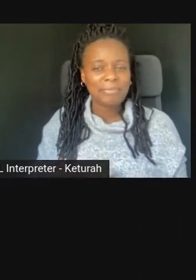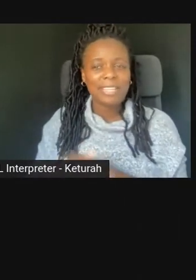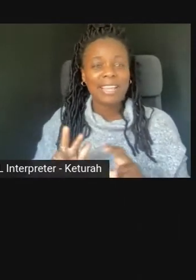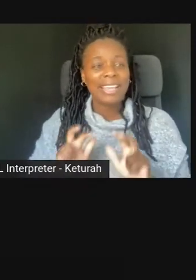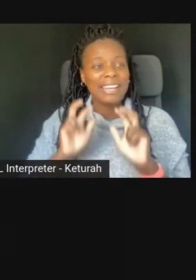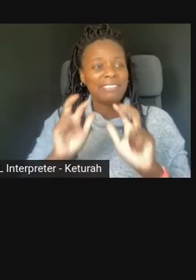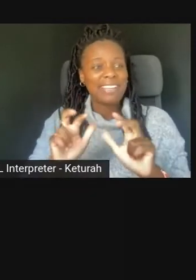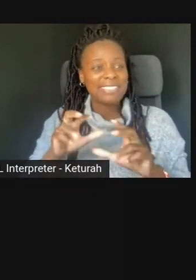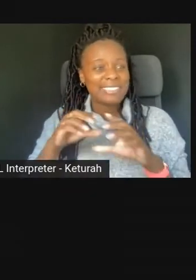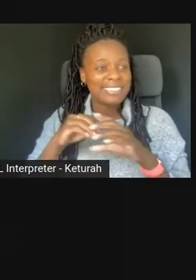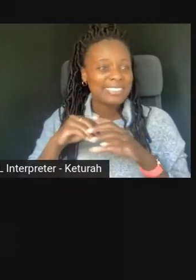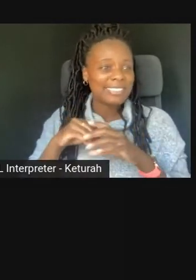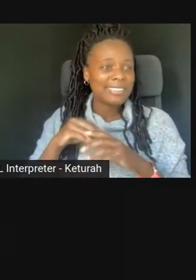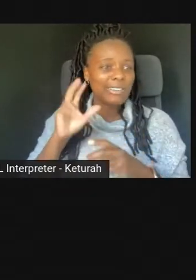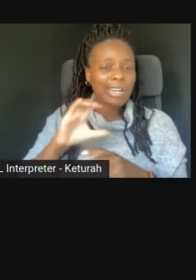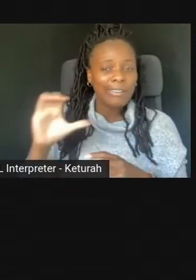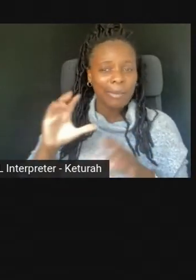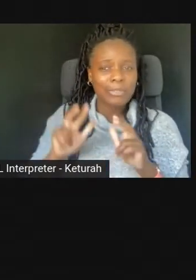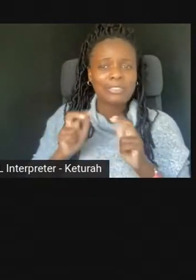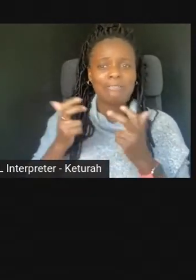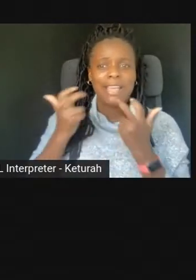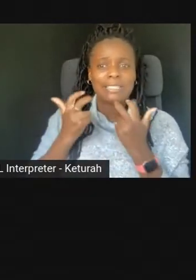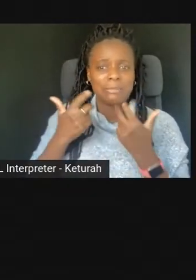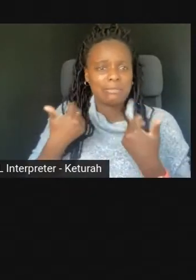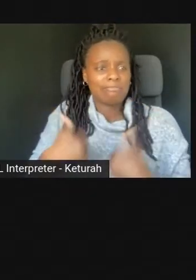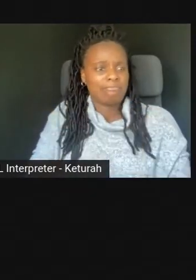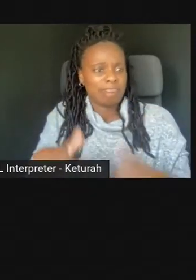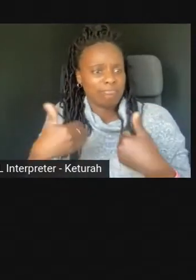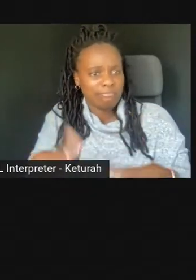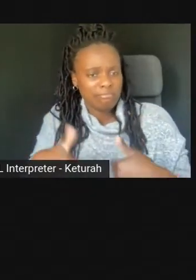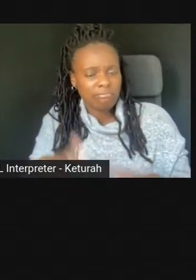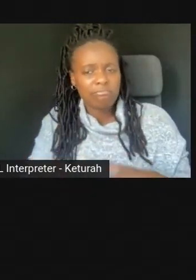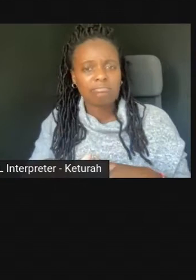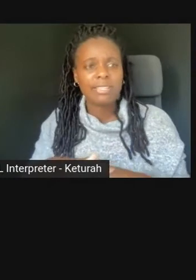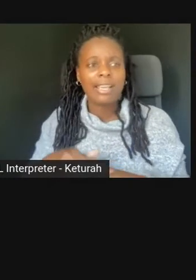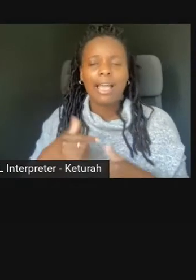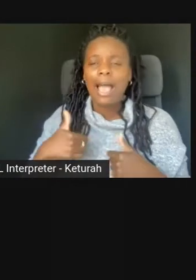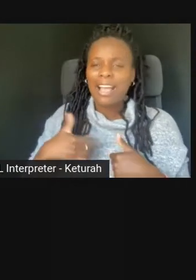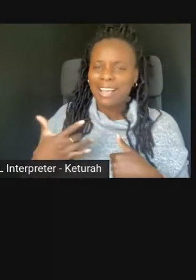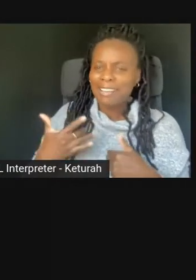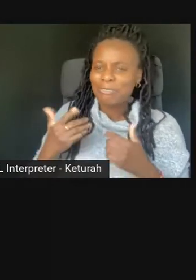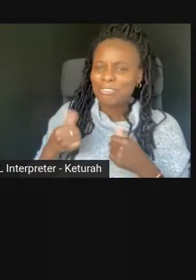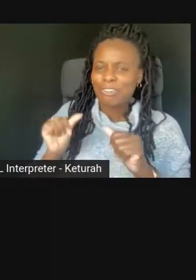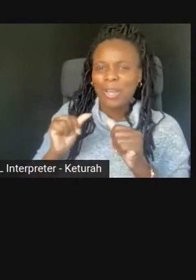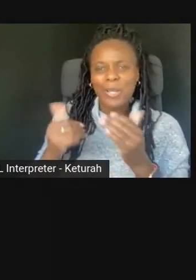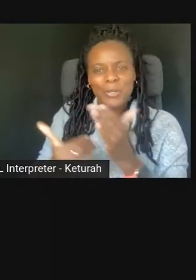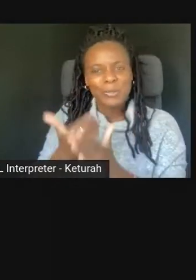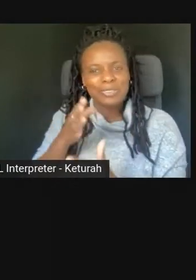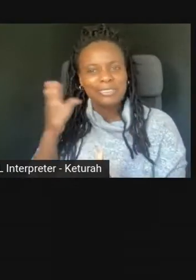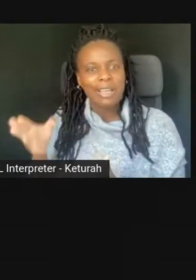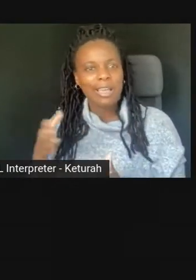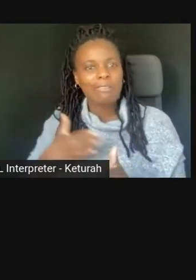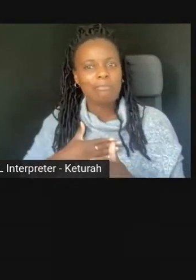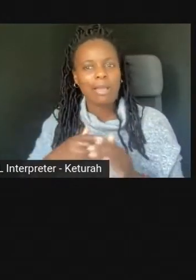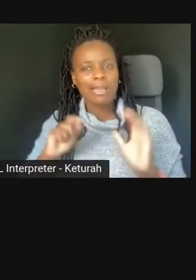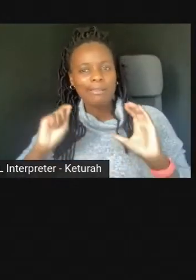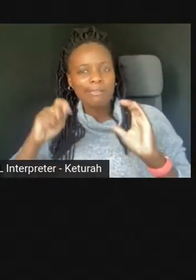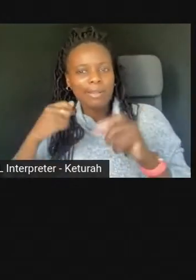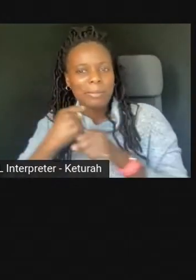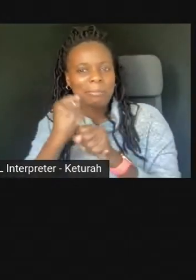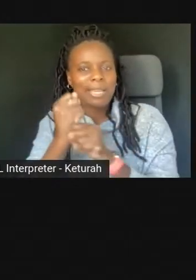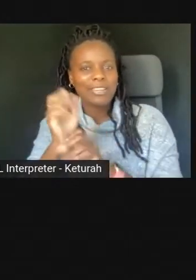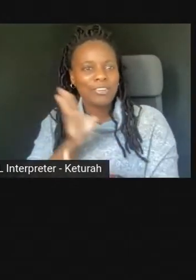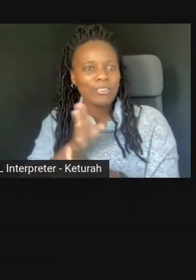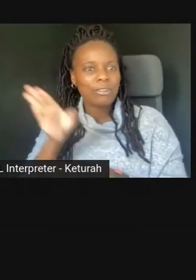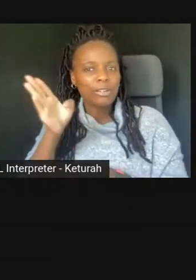in my new leap as an artist and an opportunity to express a wholly new side of my filmmaking career. As my career evolves, I want my work to